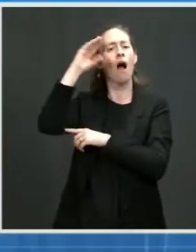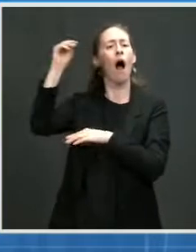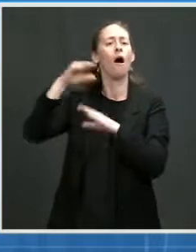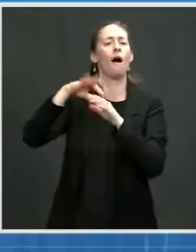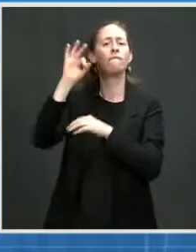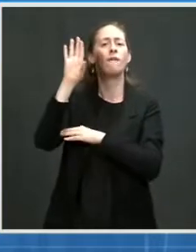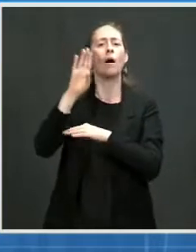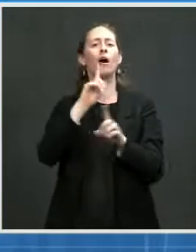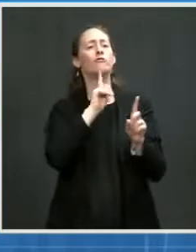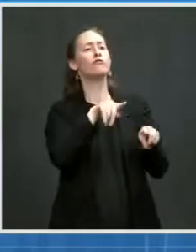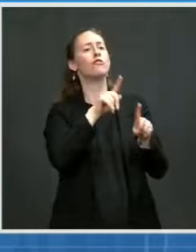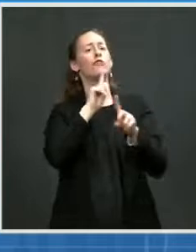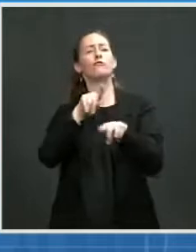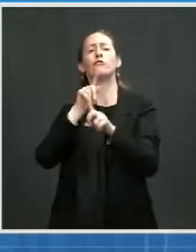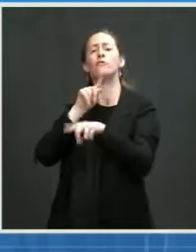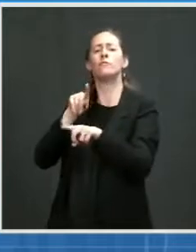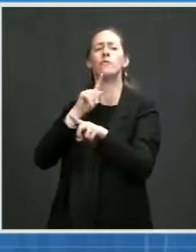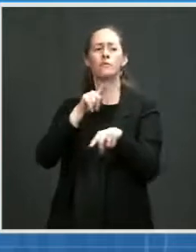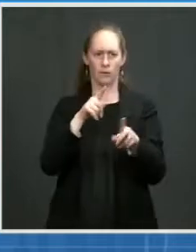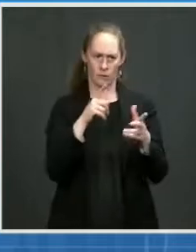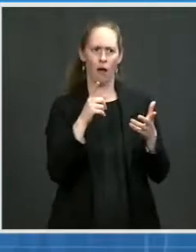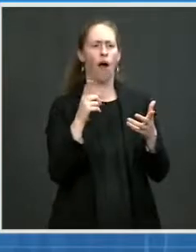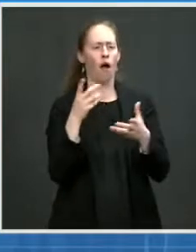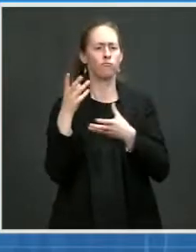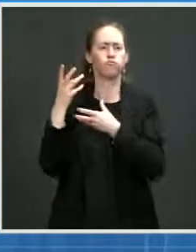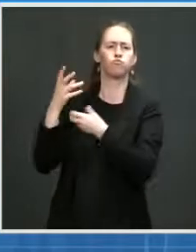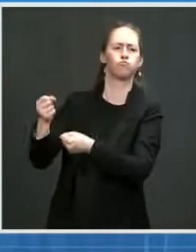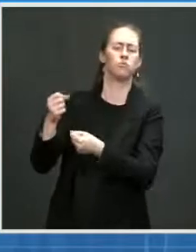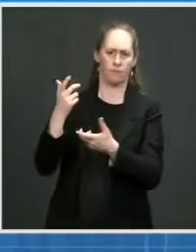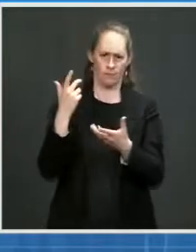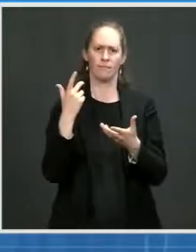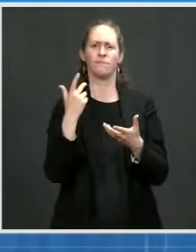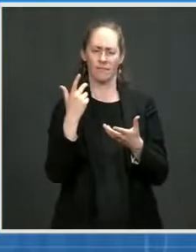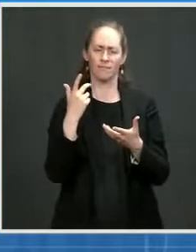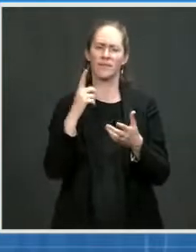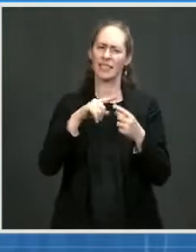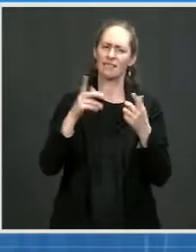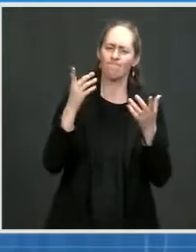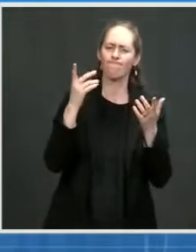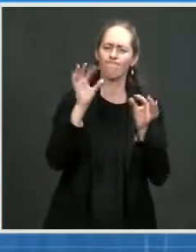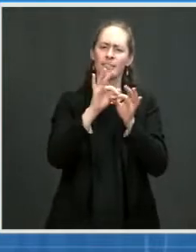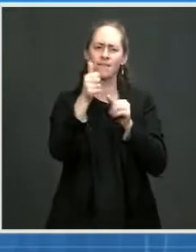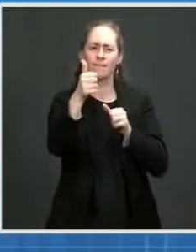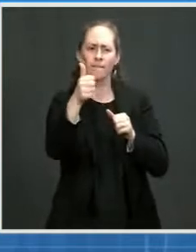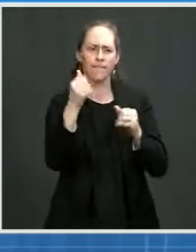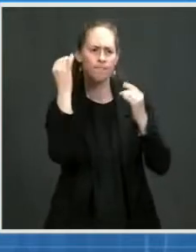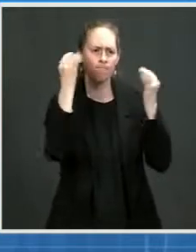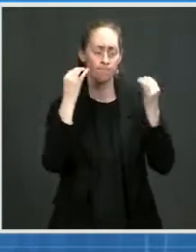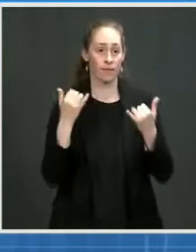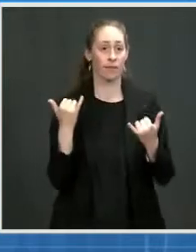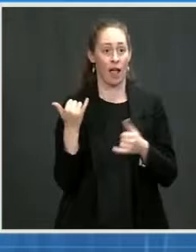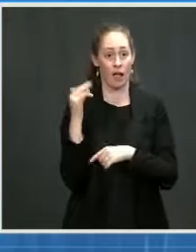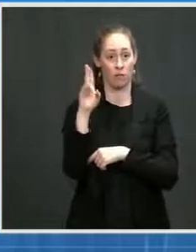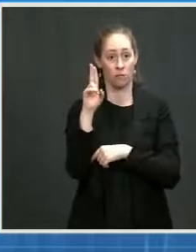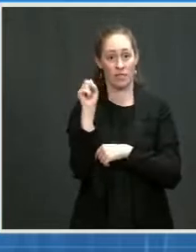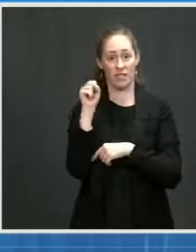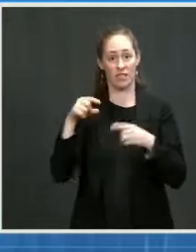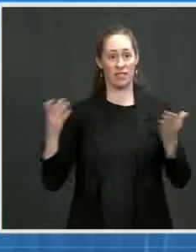available. Today, the U.S. will hit 50% of adult Americans that are fully